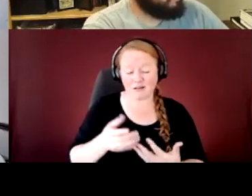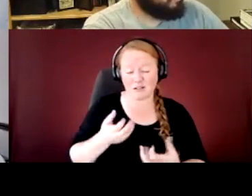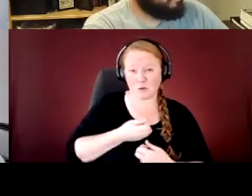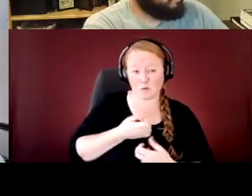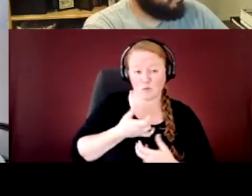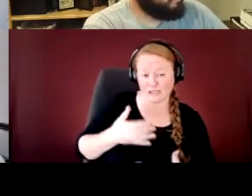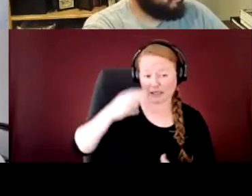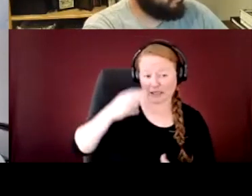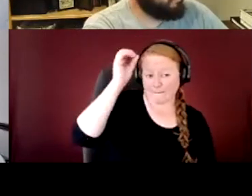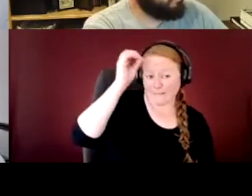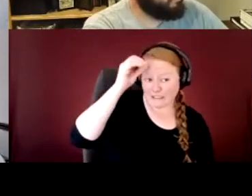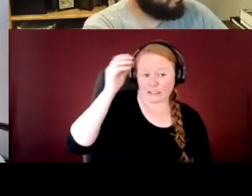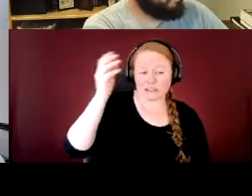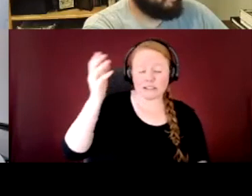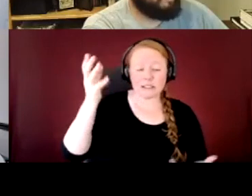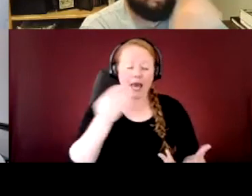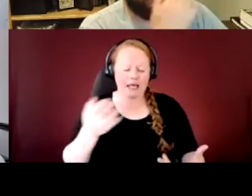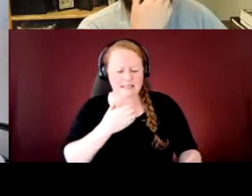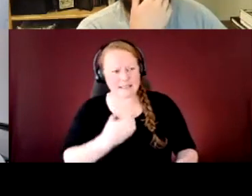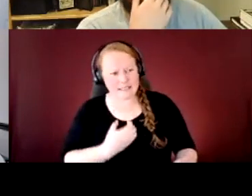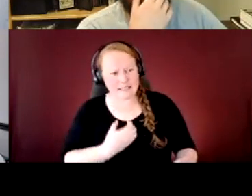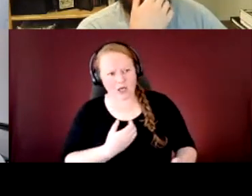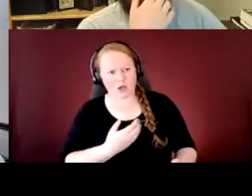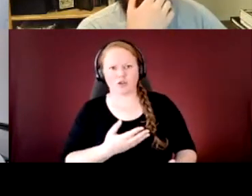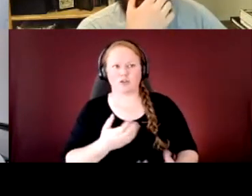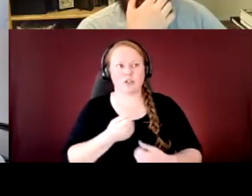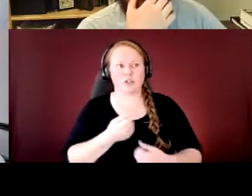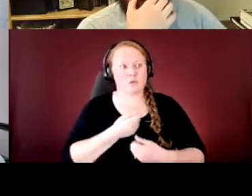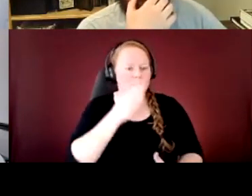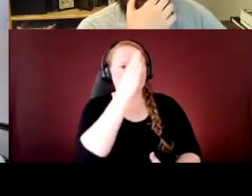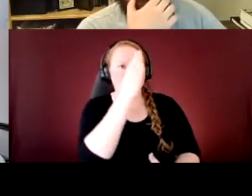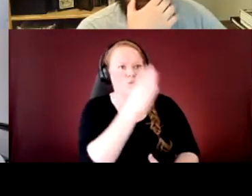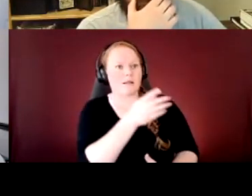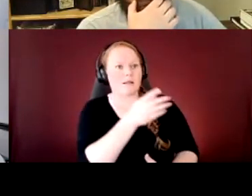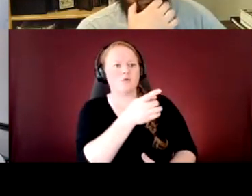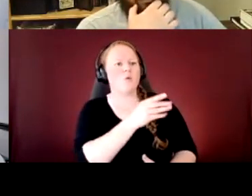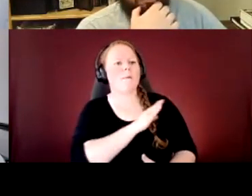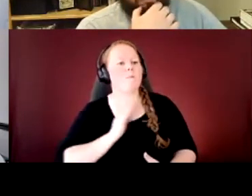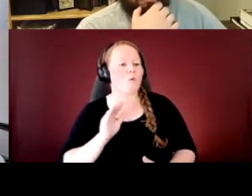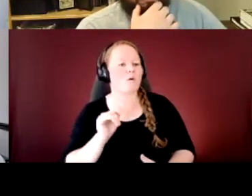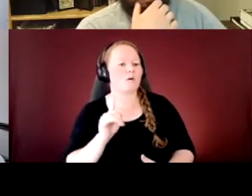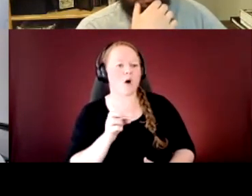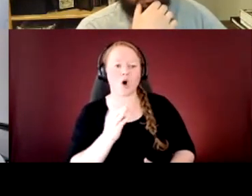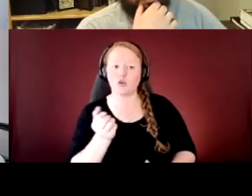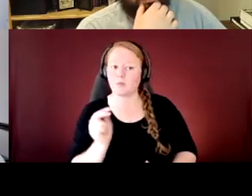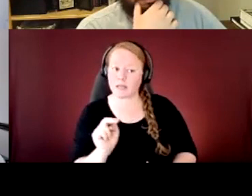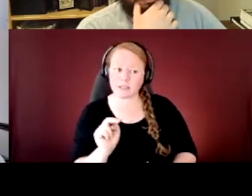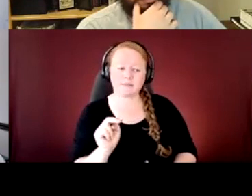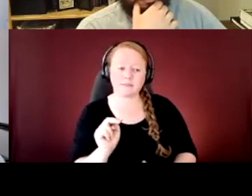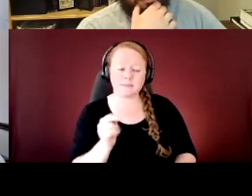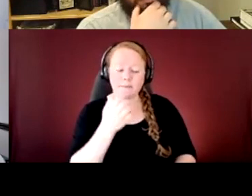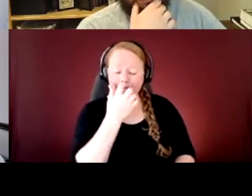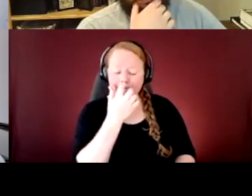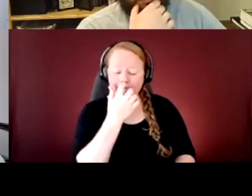opinions and desires directly with members of the Board of Aldermen. And so I think that is